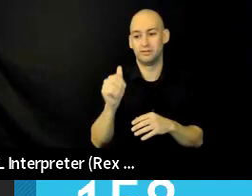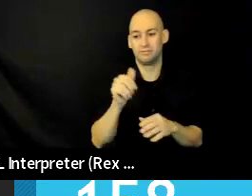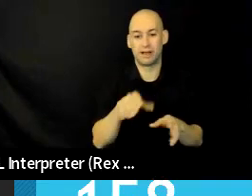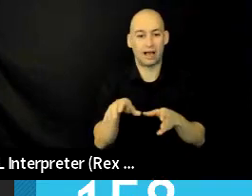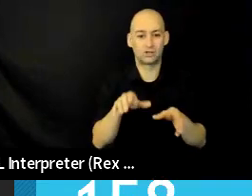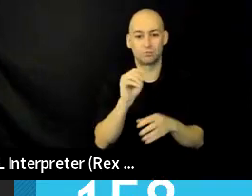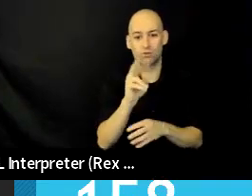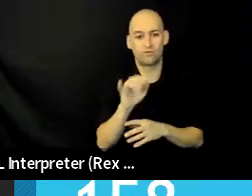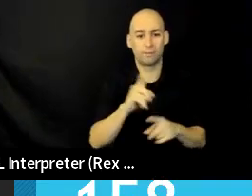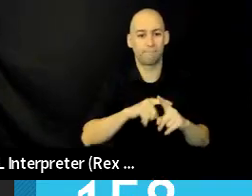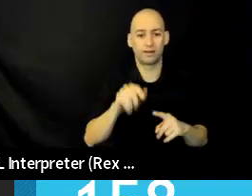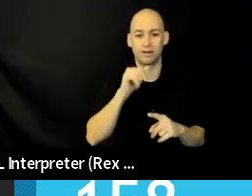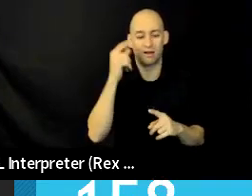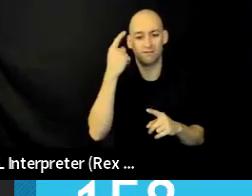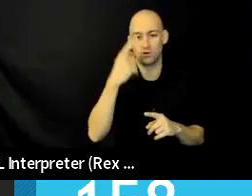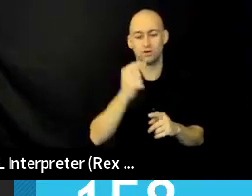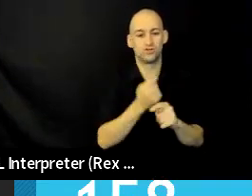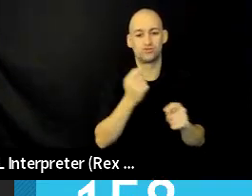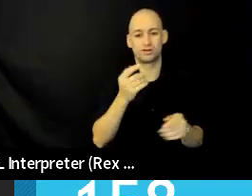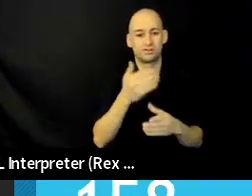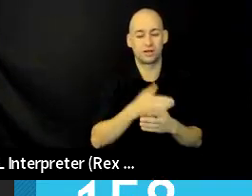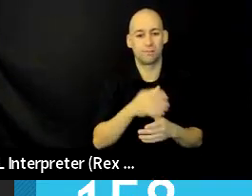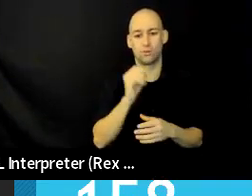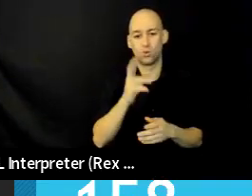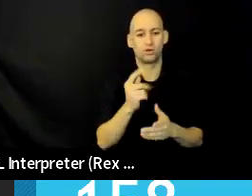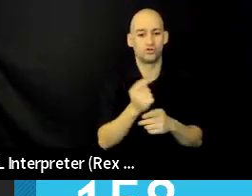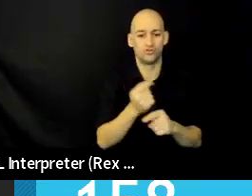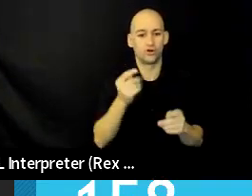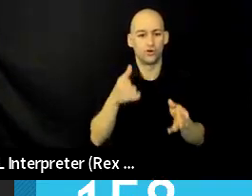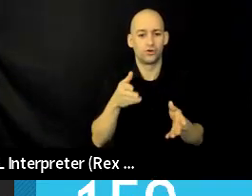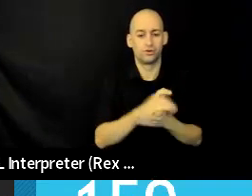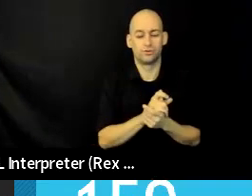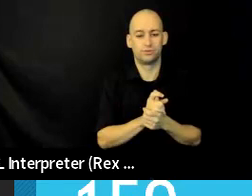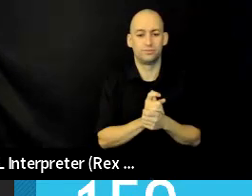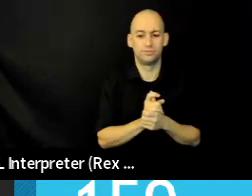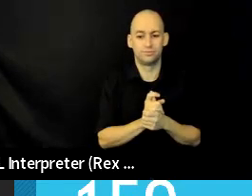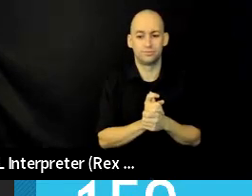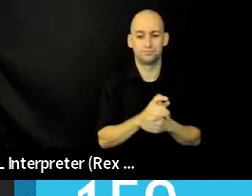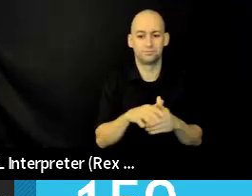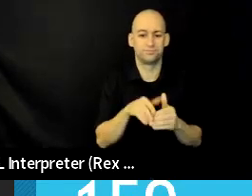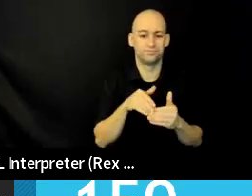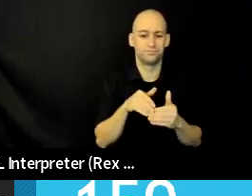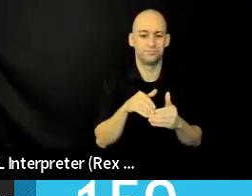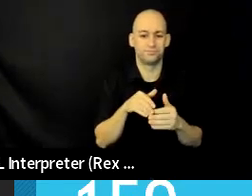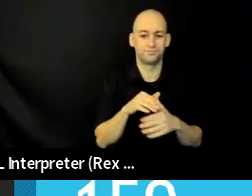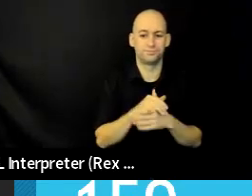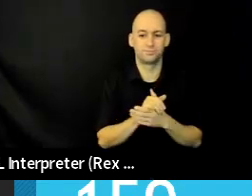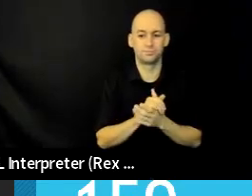but certainly not for a truck stop or a trucker. Next slide, please.